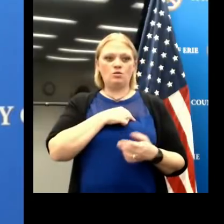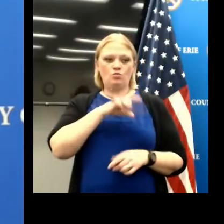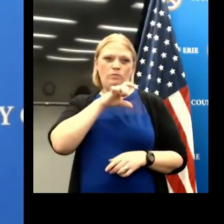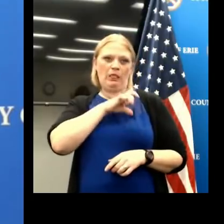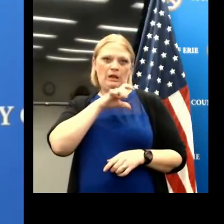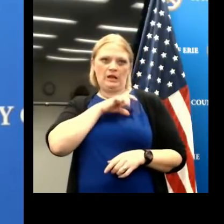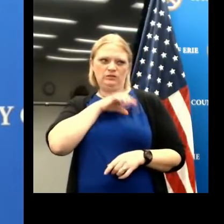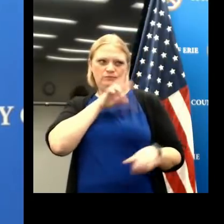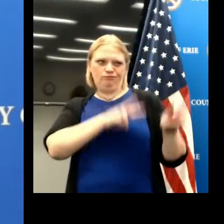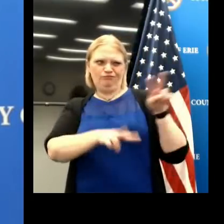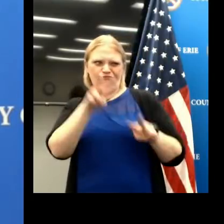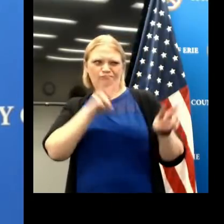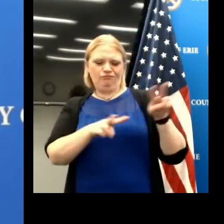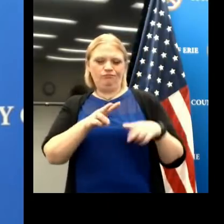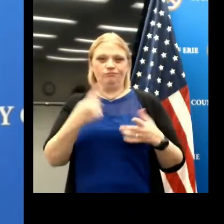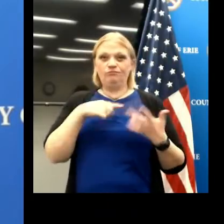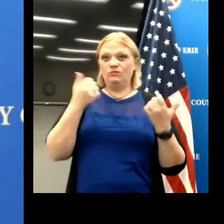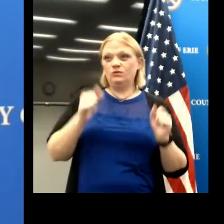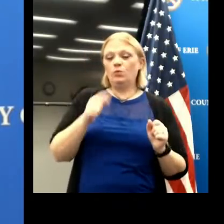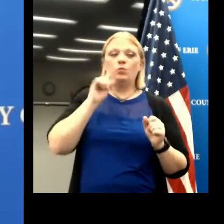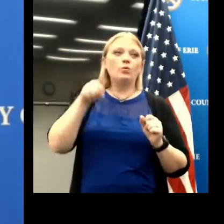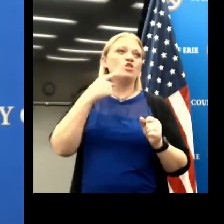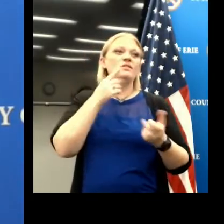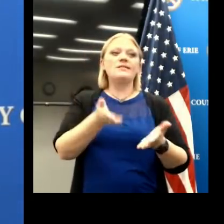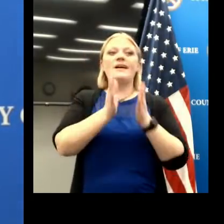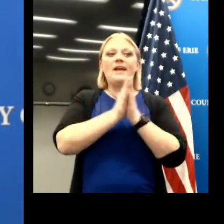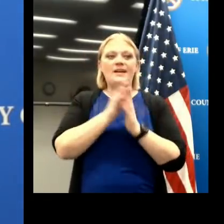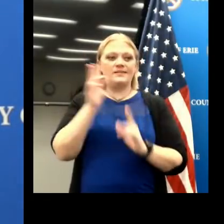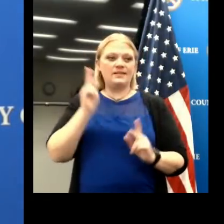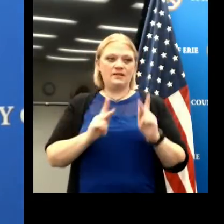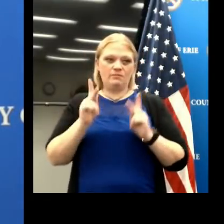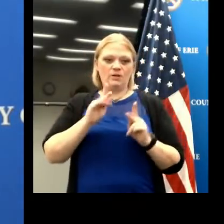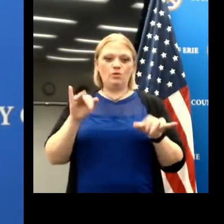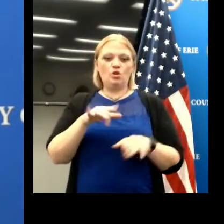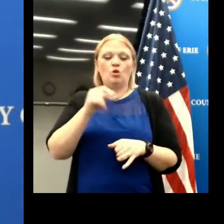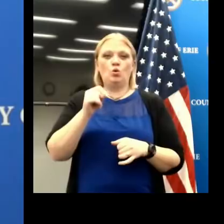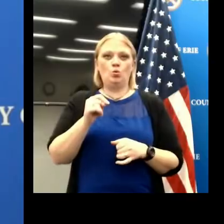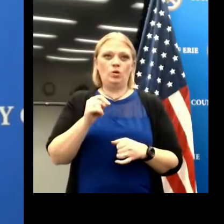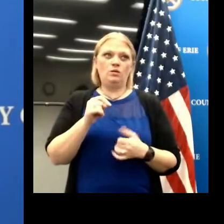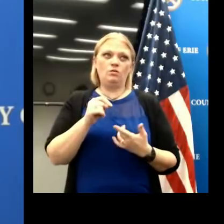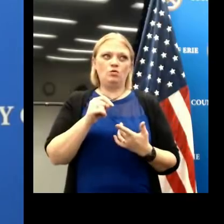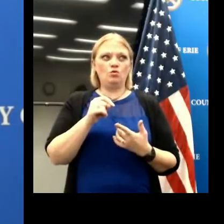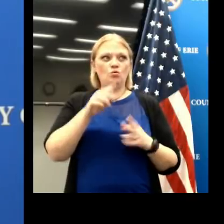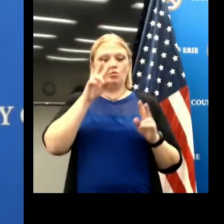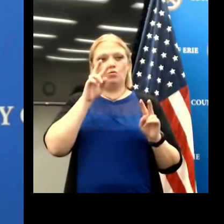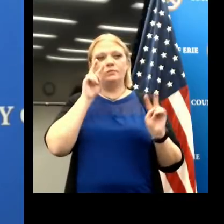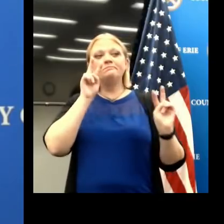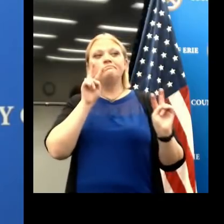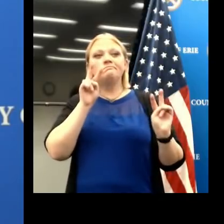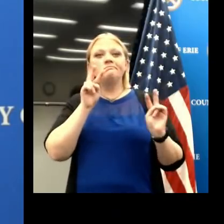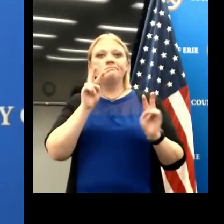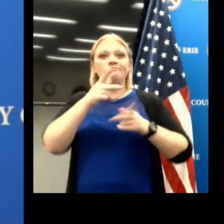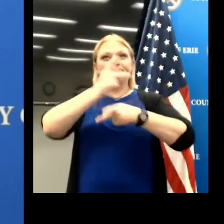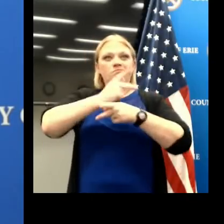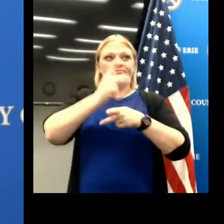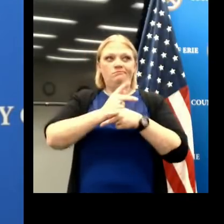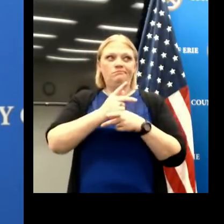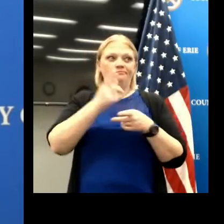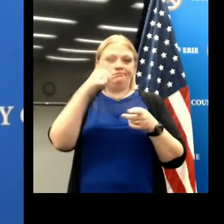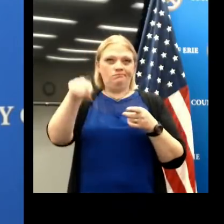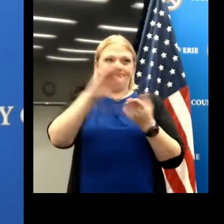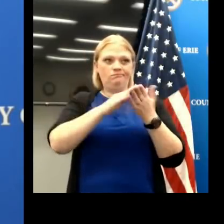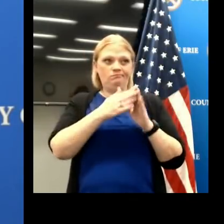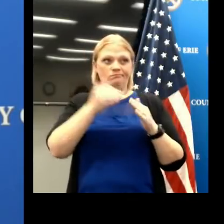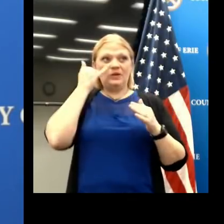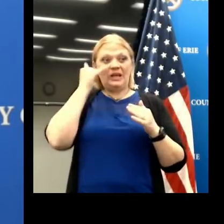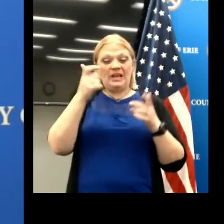What we're trying to do is ask for people to do what's in the best interest of the greater community. If you're out in the public and you have a large gathering, you can